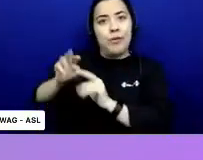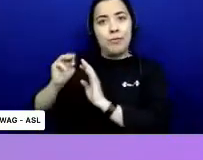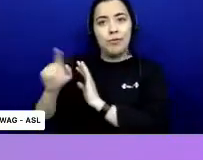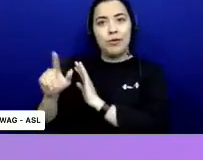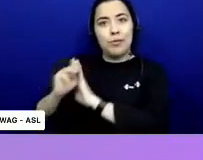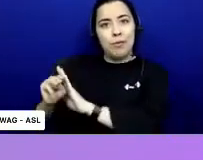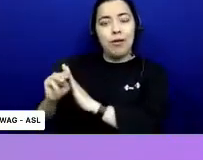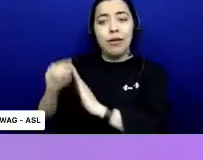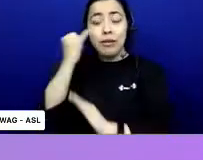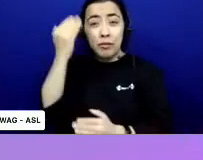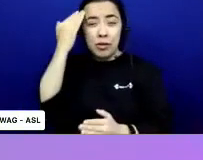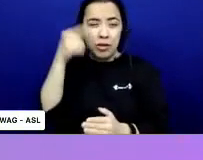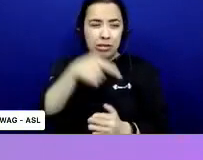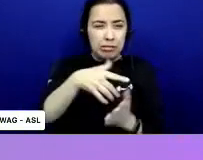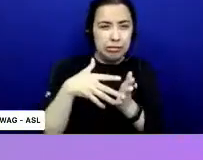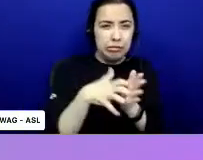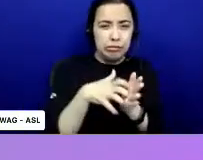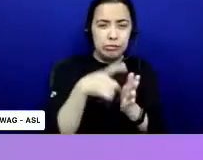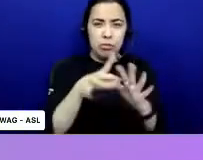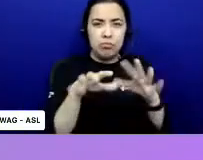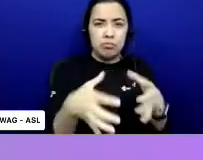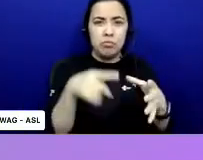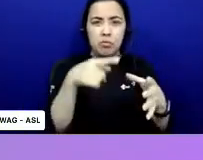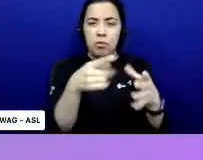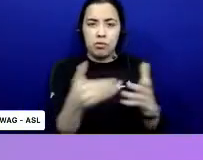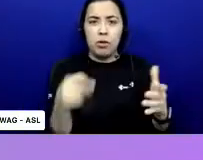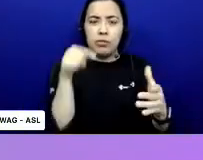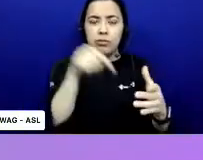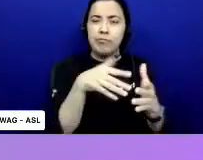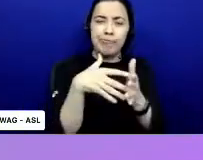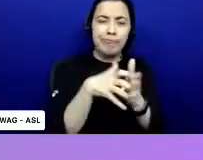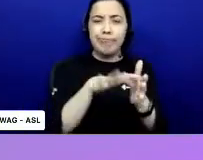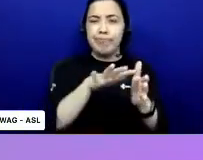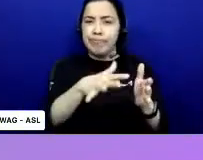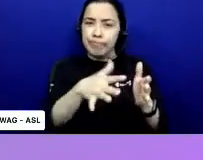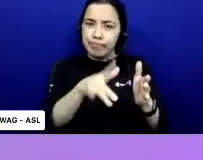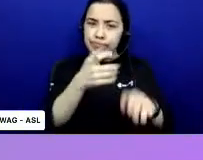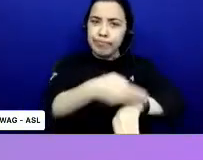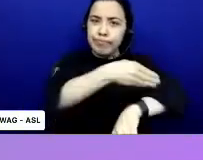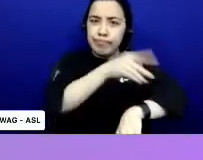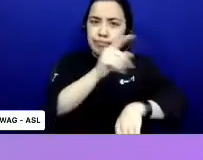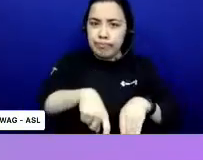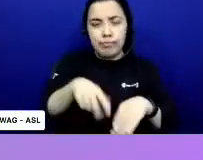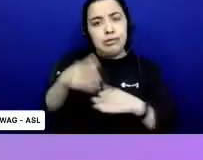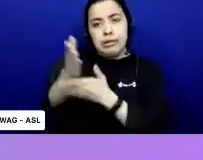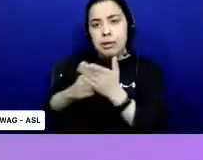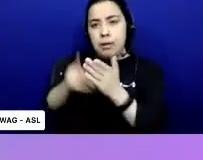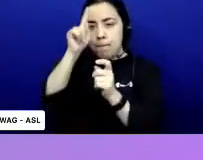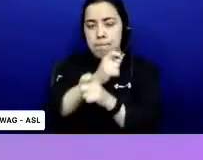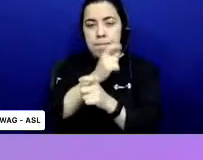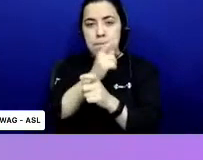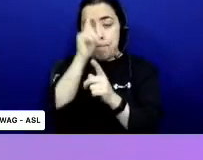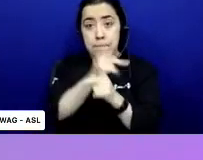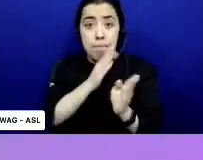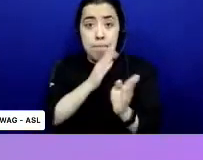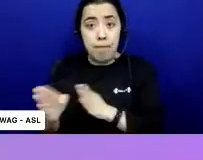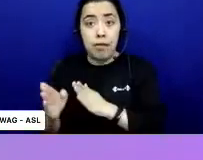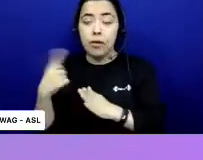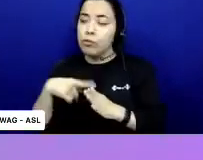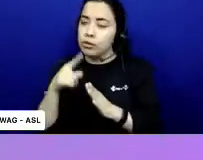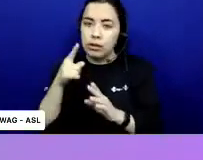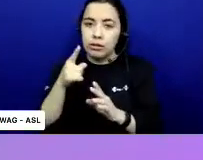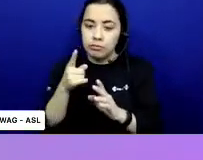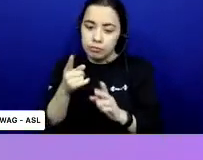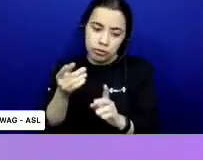poorly on one class and one object in the user interface, we can actually use some of these methods to automatically